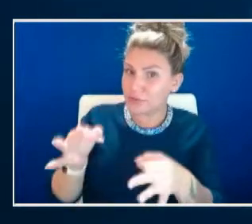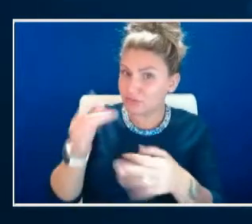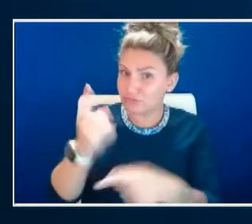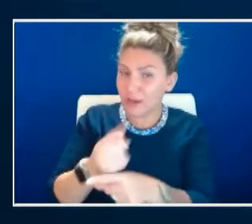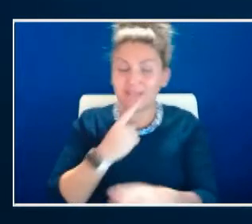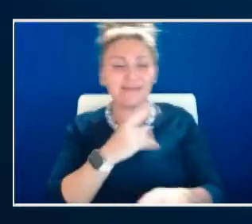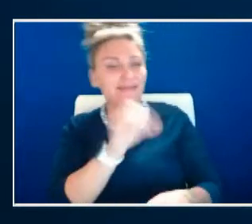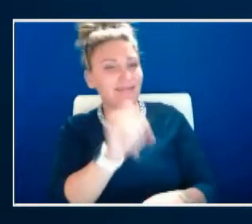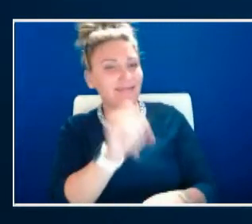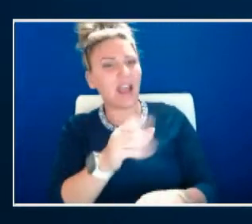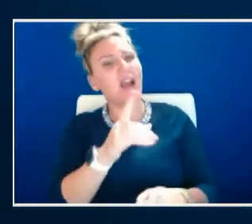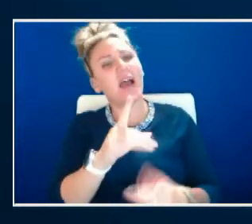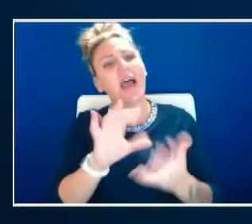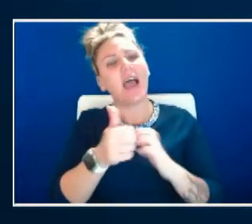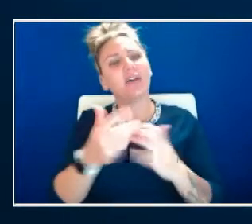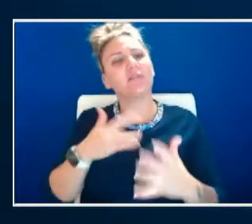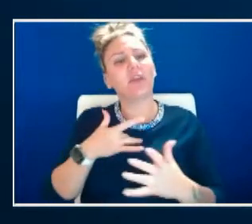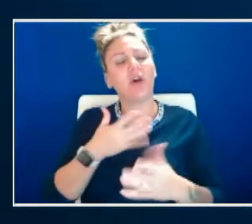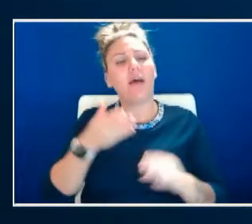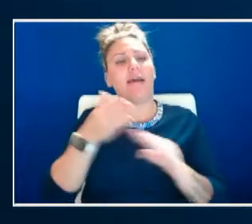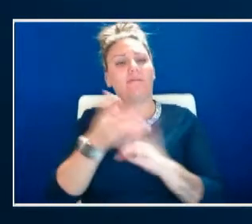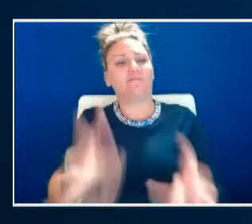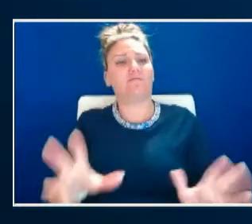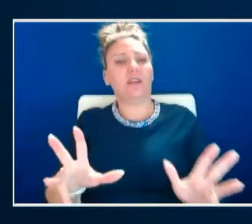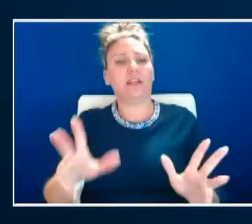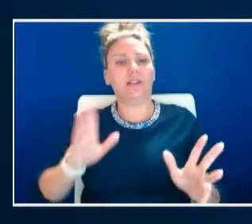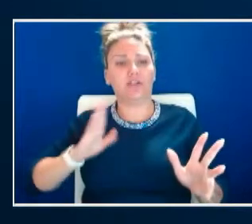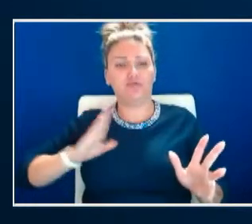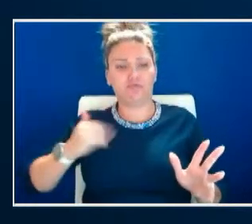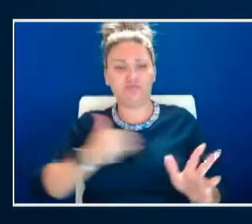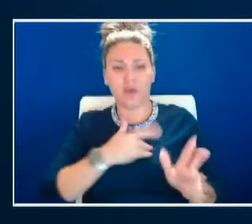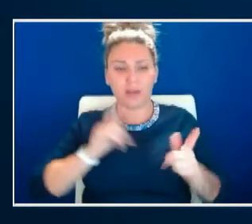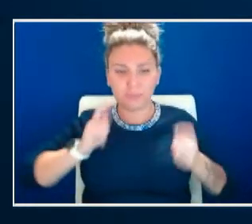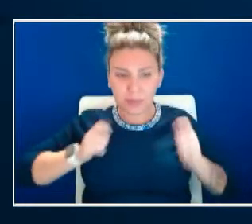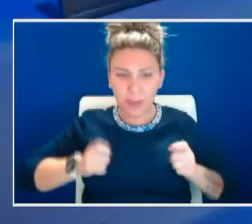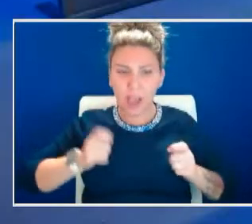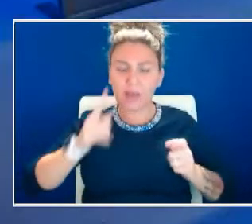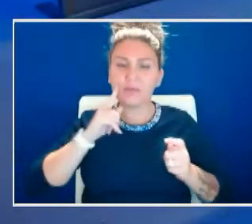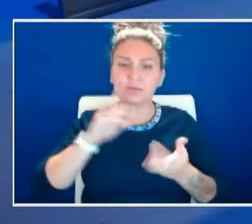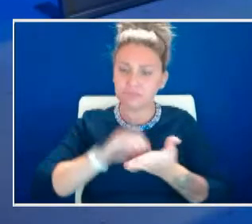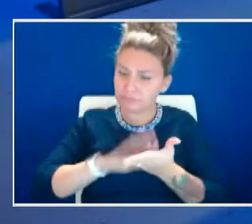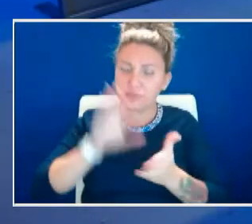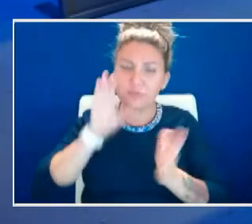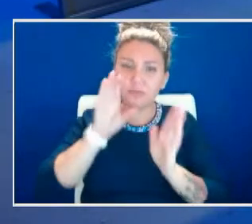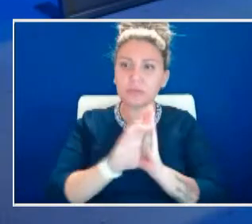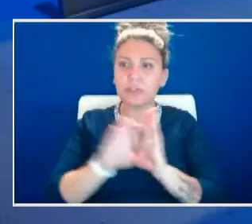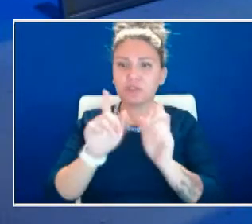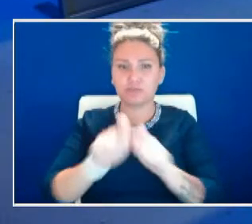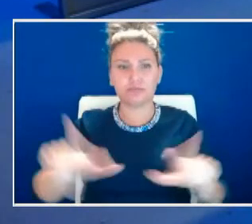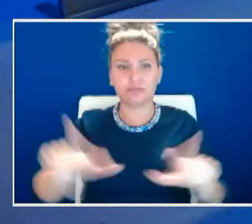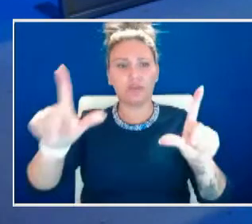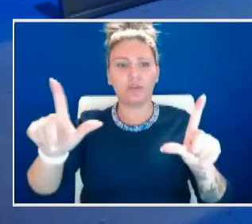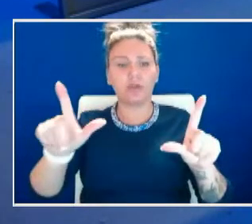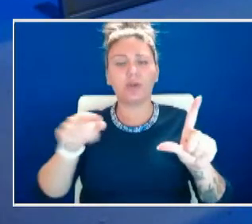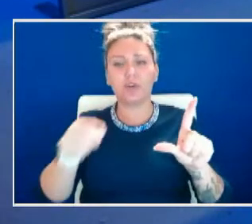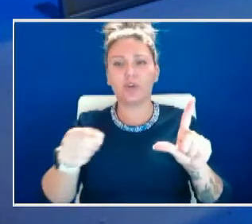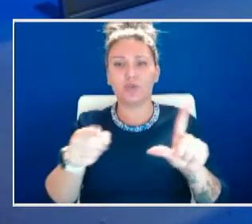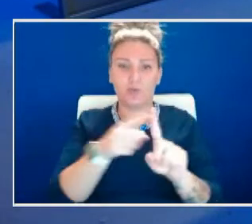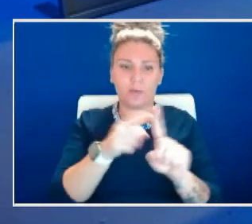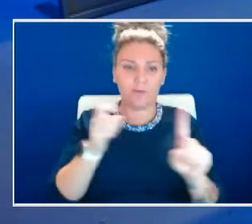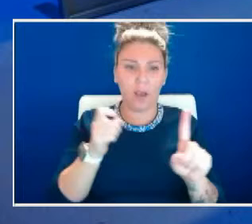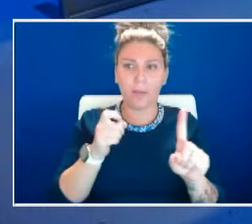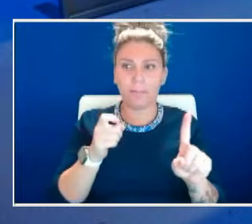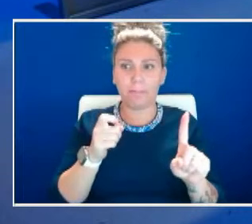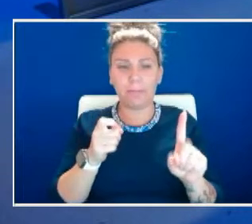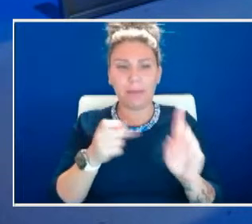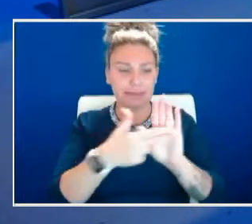your reconstruction? You documented it in the photos that we showed earlier, if we could pull those up, where you went from being diagnosed